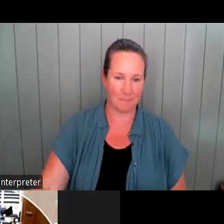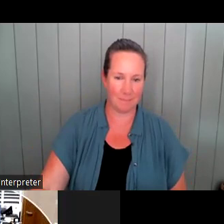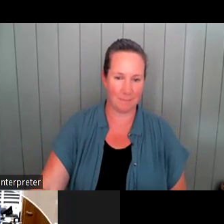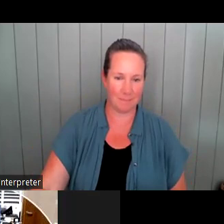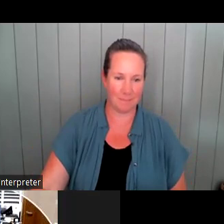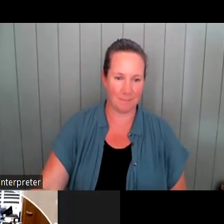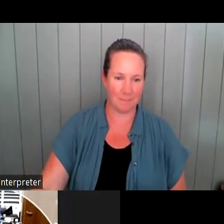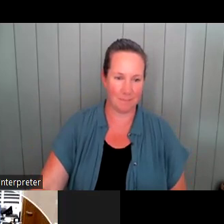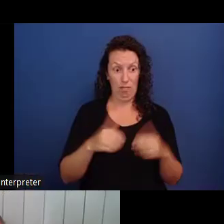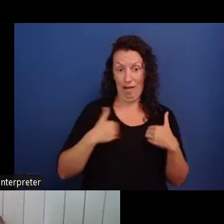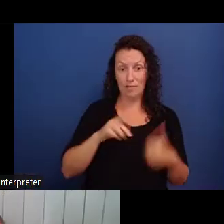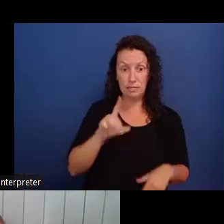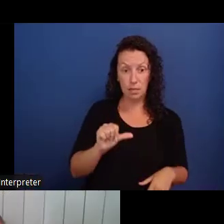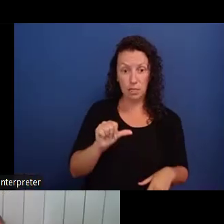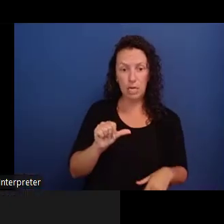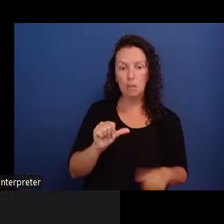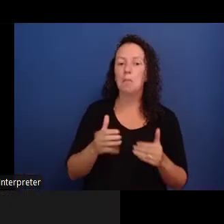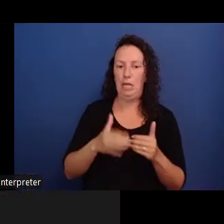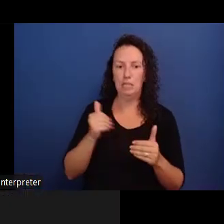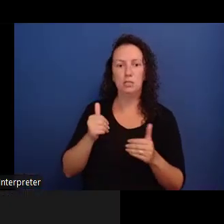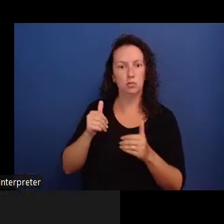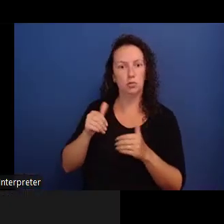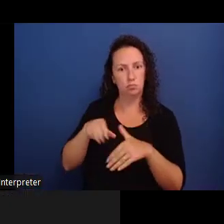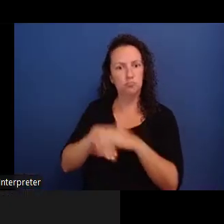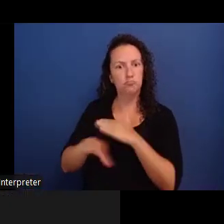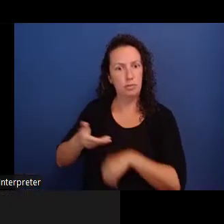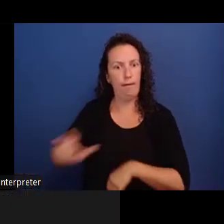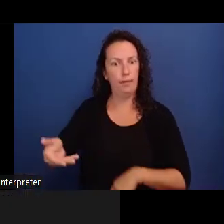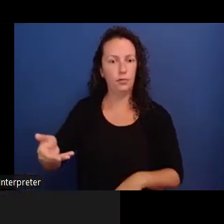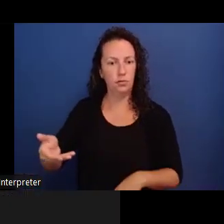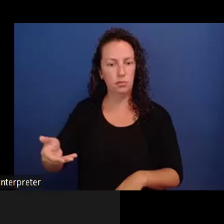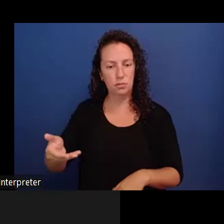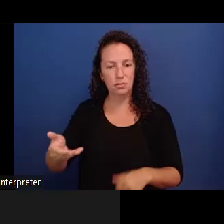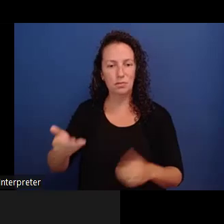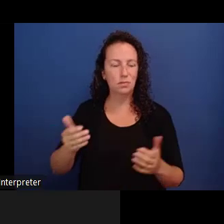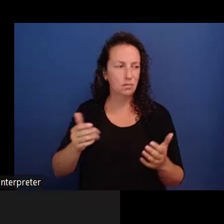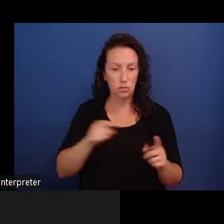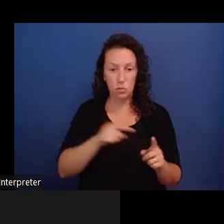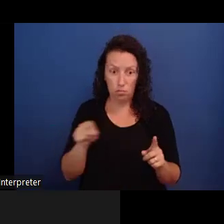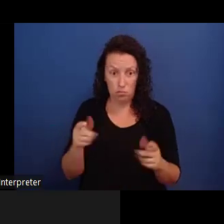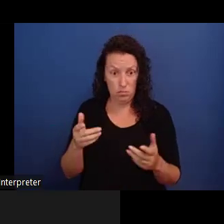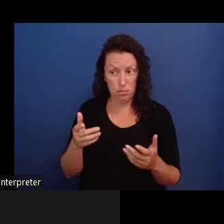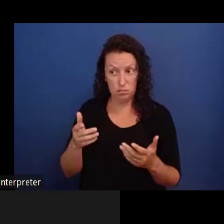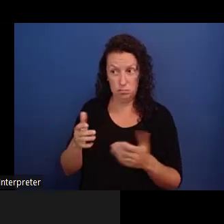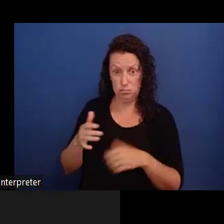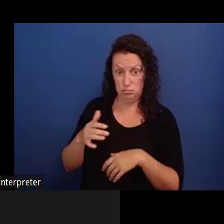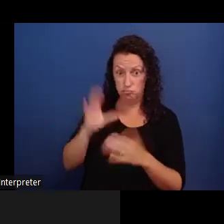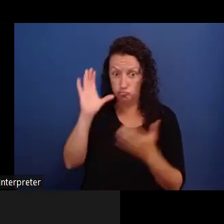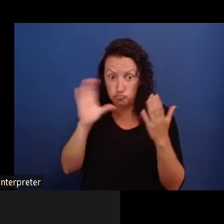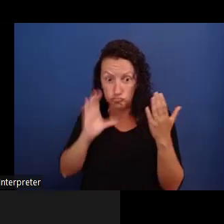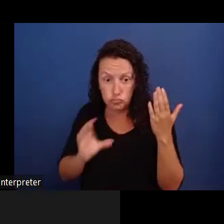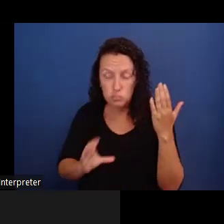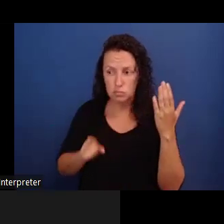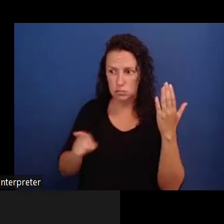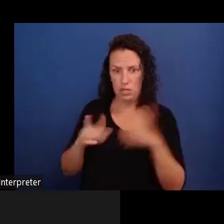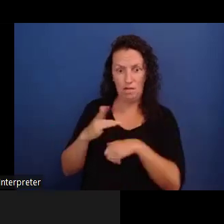quicker than someone without a disability. And so, you know, you might want to check out, okay,